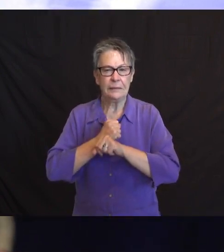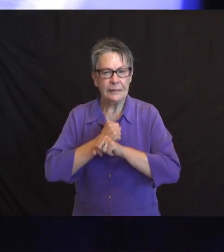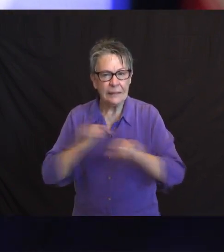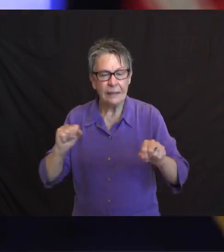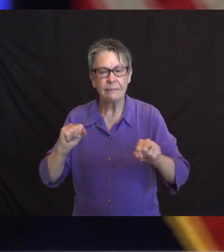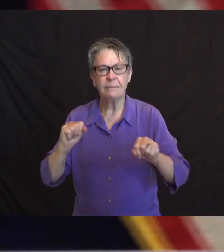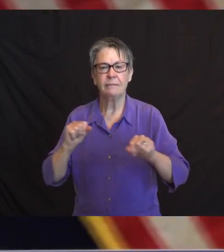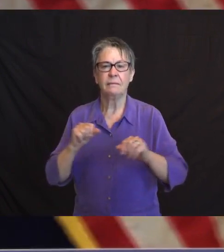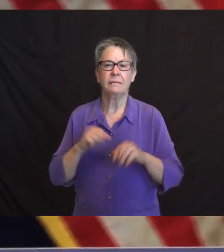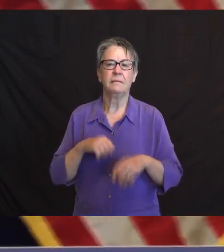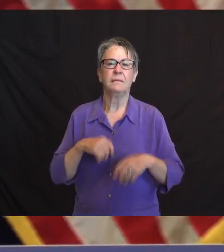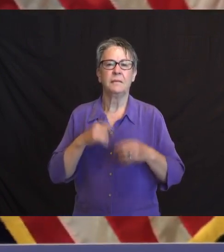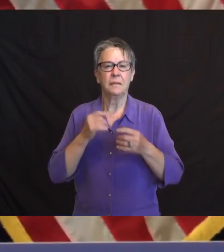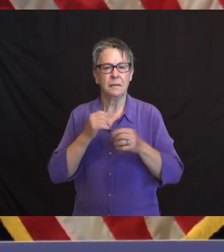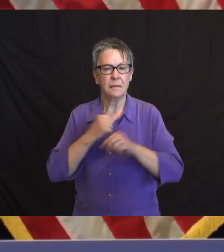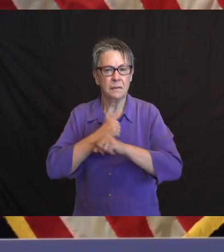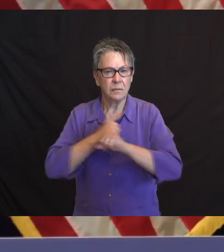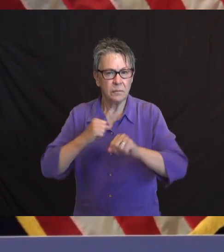Judy, thank you.